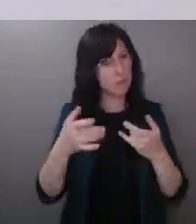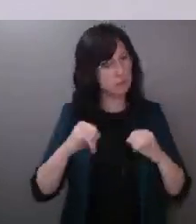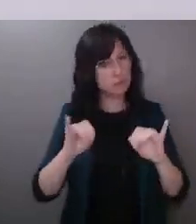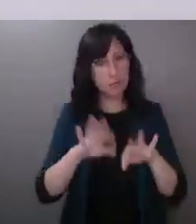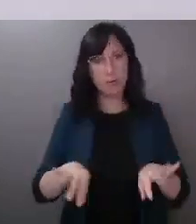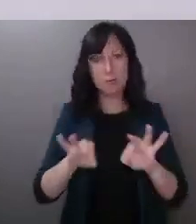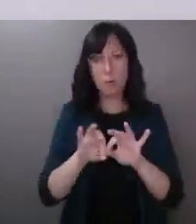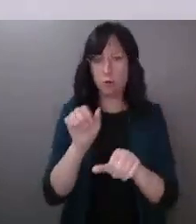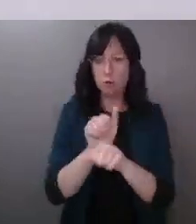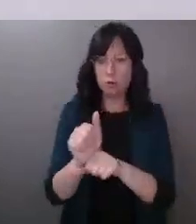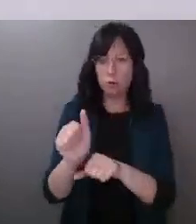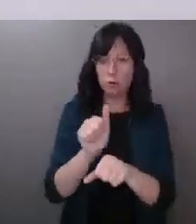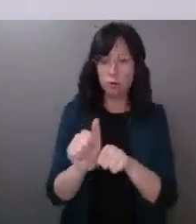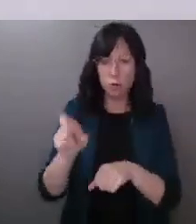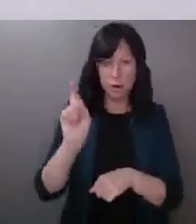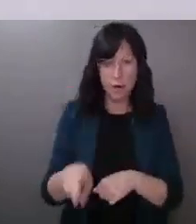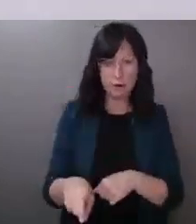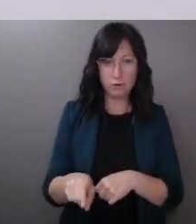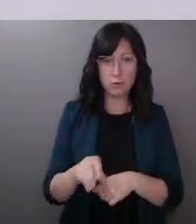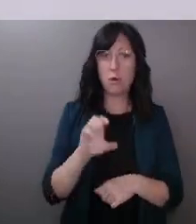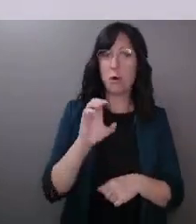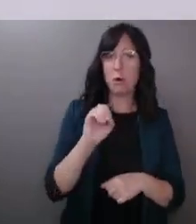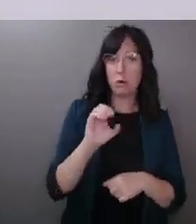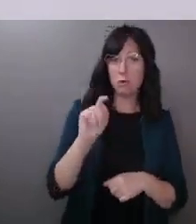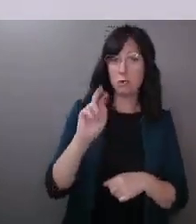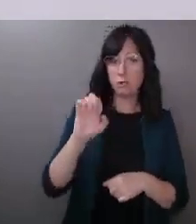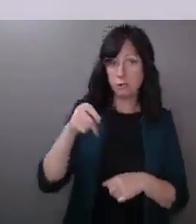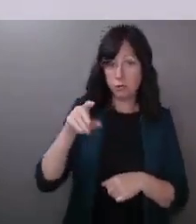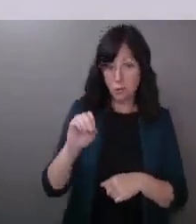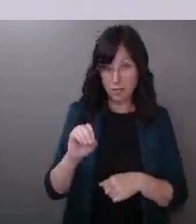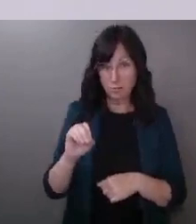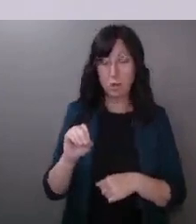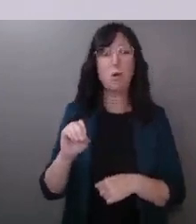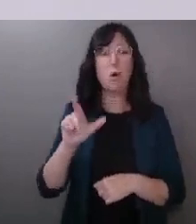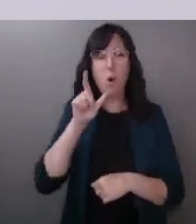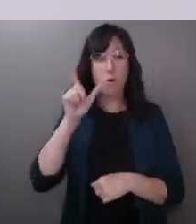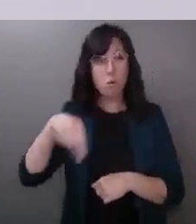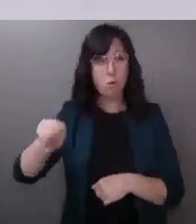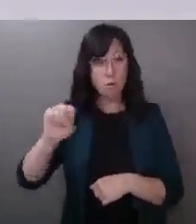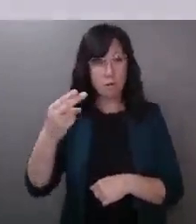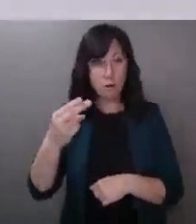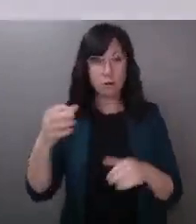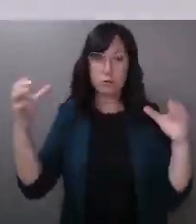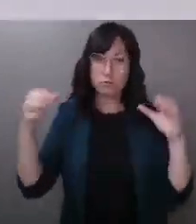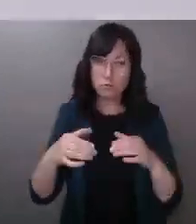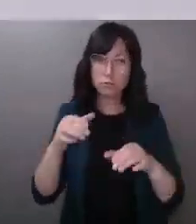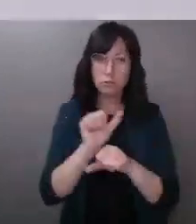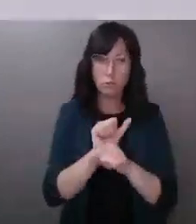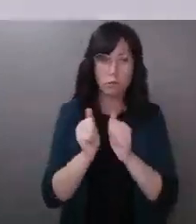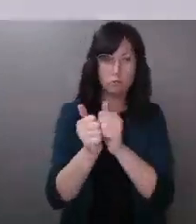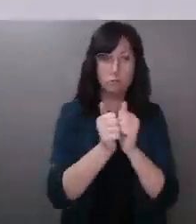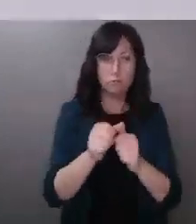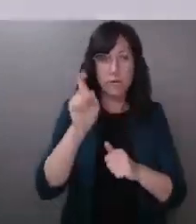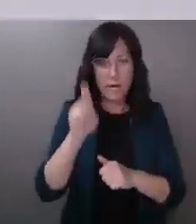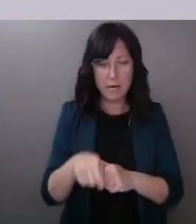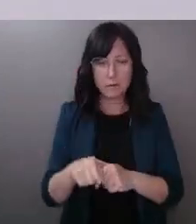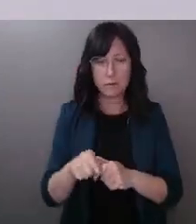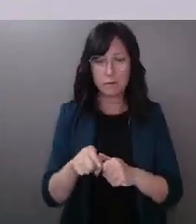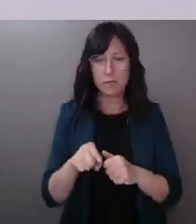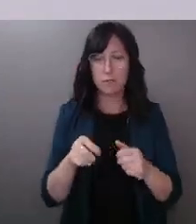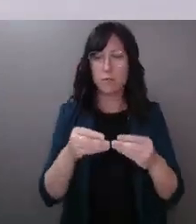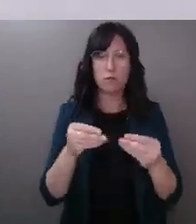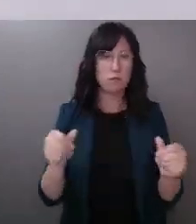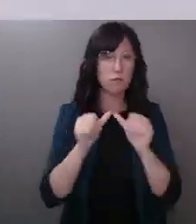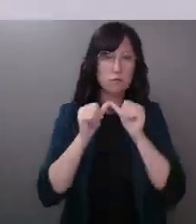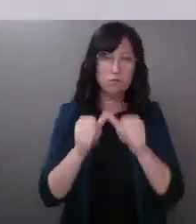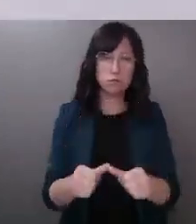critically important that OC Transpo and the members of the consortium continue to work together on the permanent solutions, the